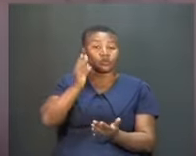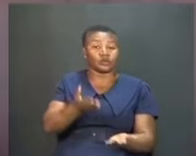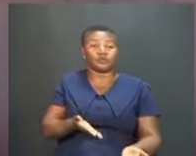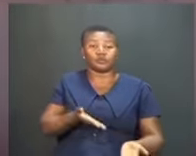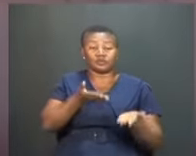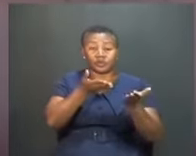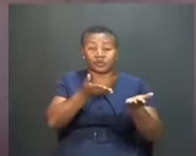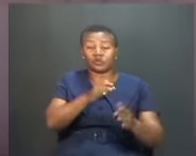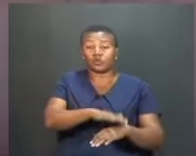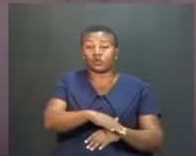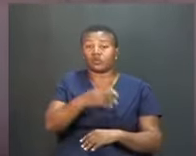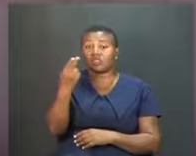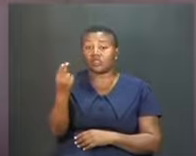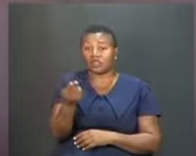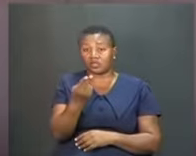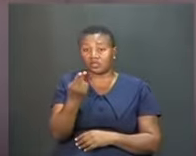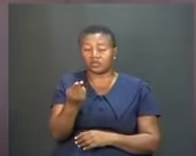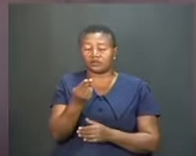on Thursday.